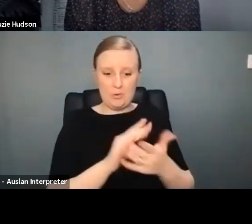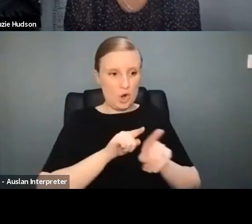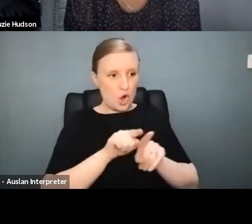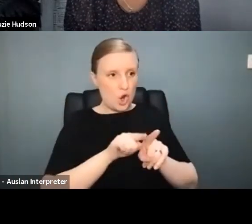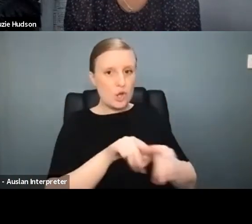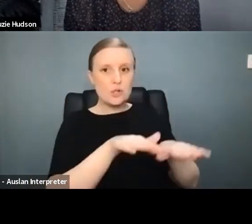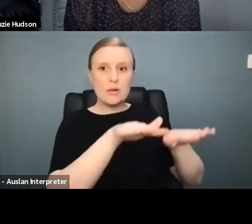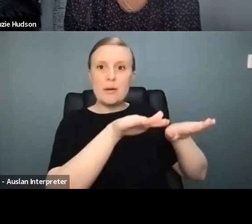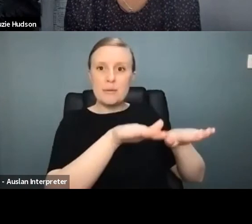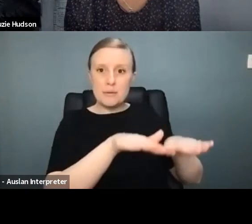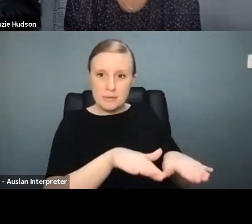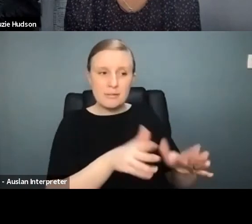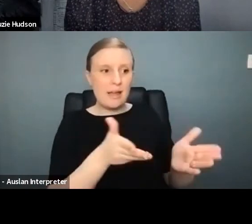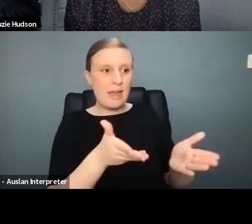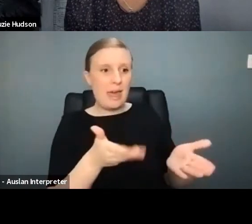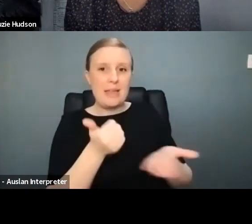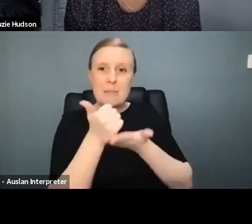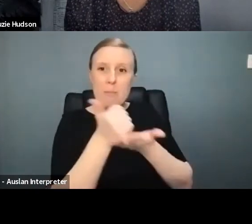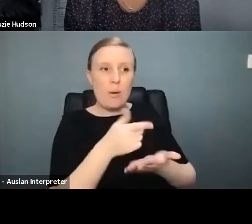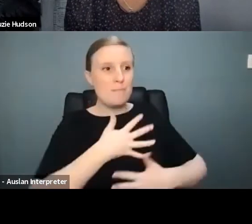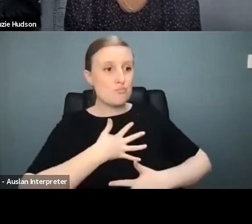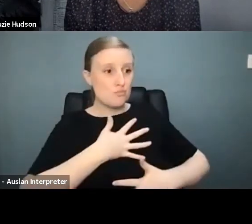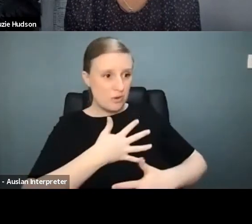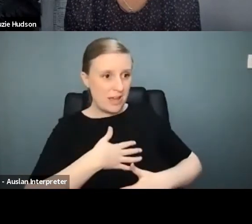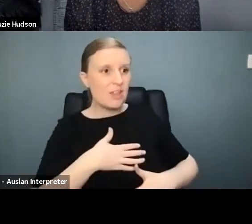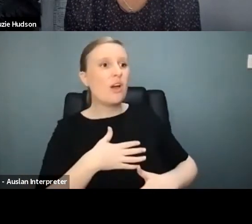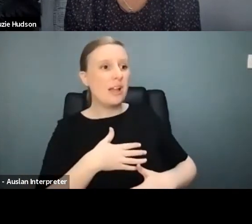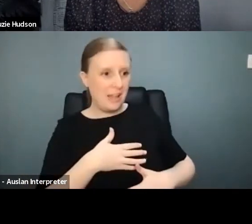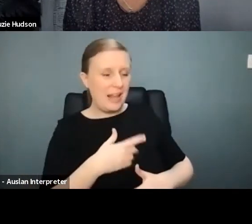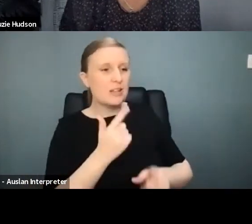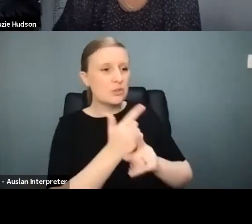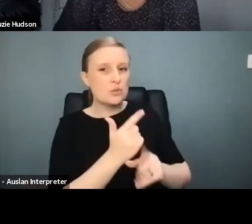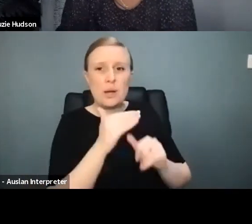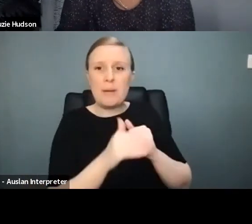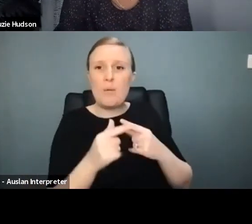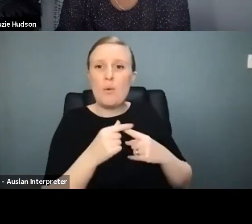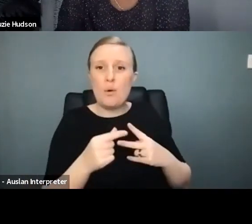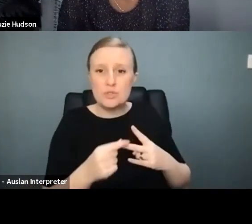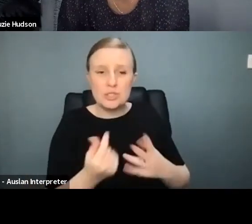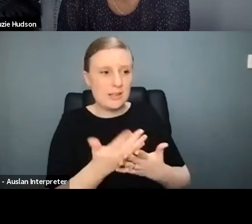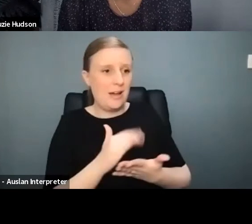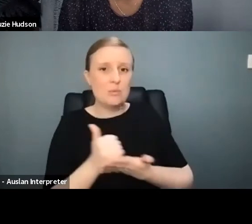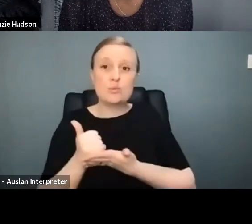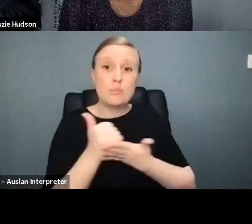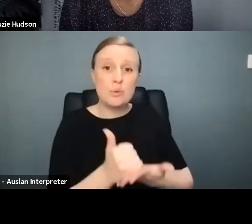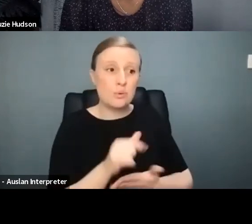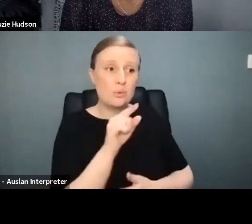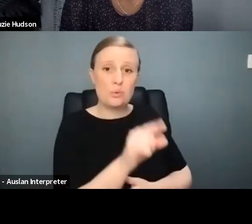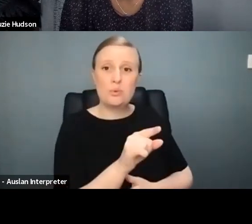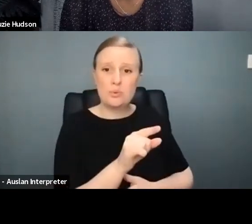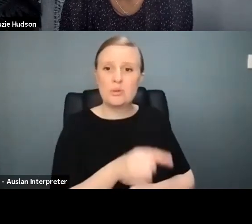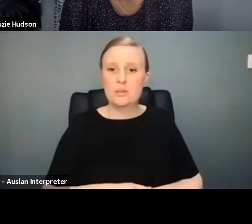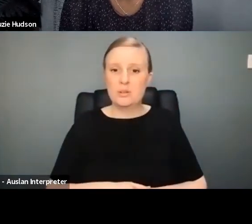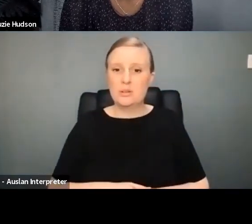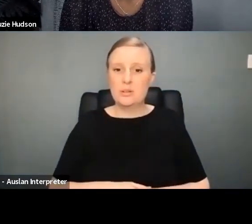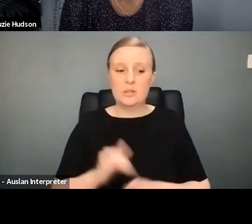you know, okay, let's talk through what we're going to do, how we're going to wrap support around you. Totally. I mean, I think, you know, we were very